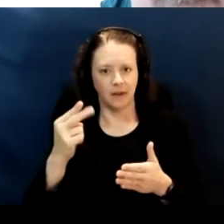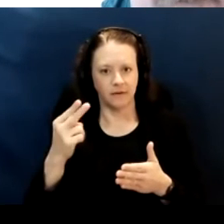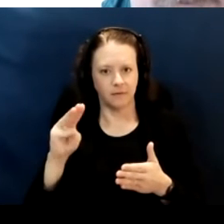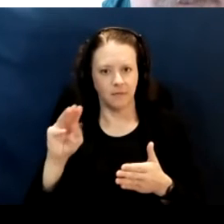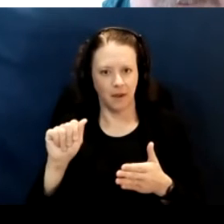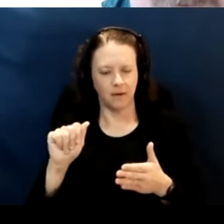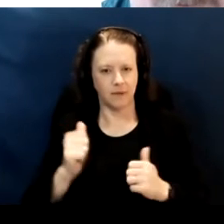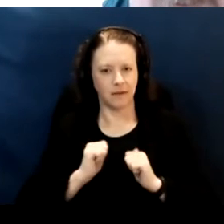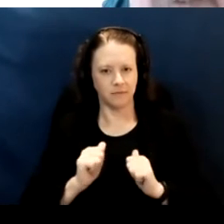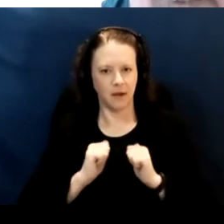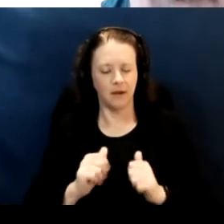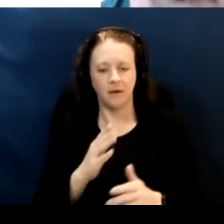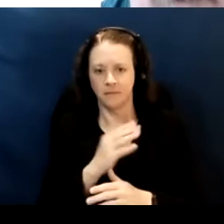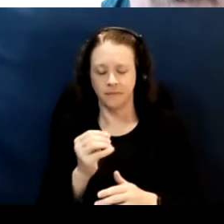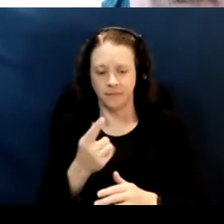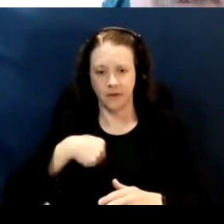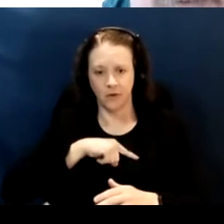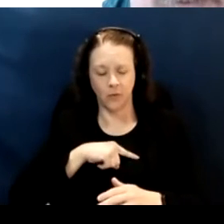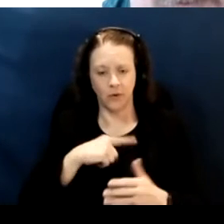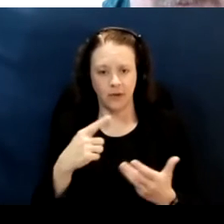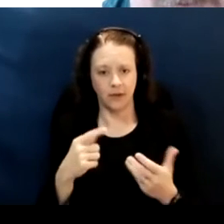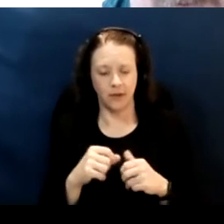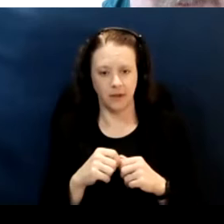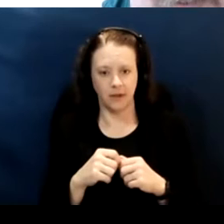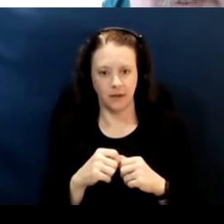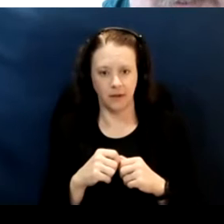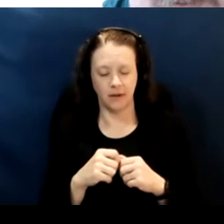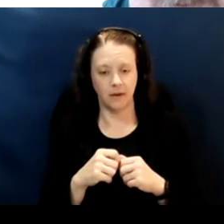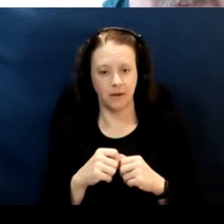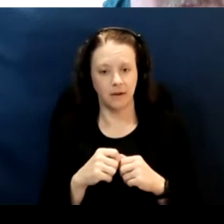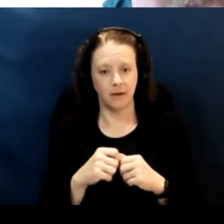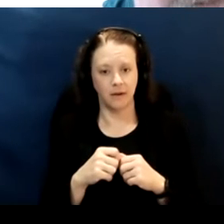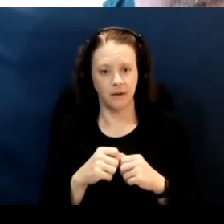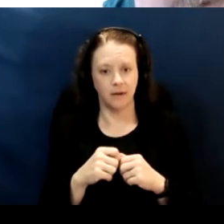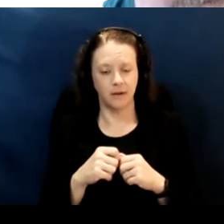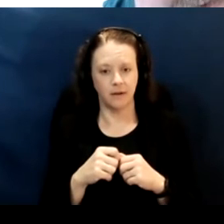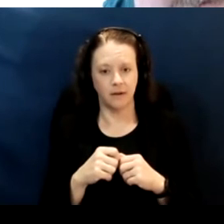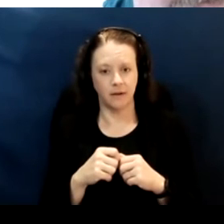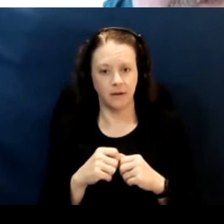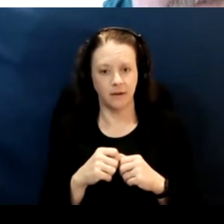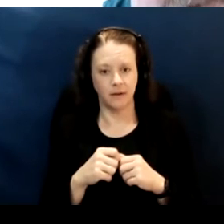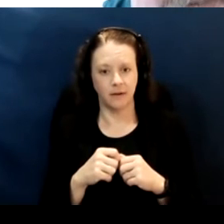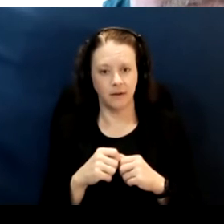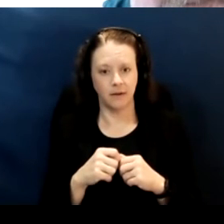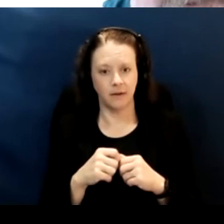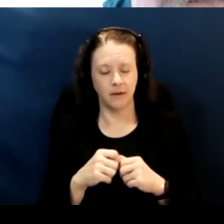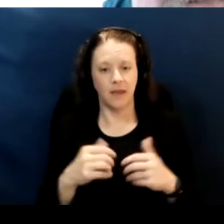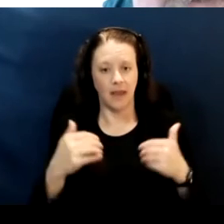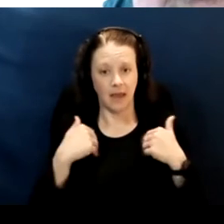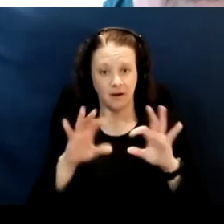And we had to have families be in two different